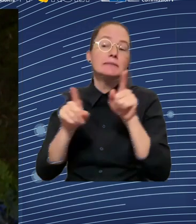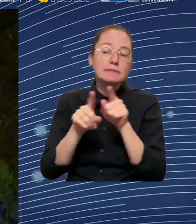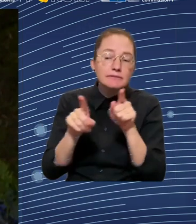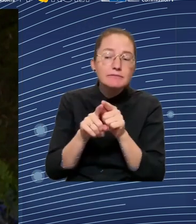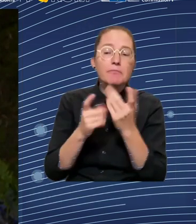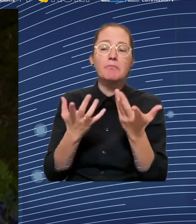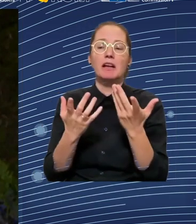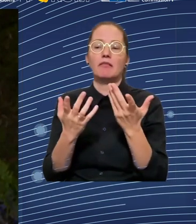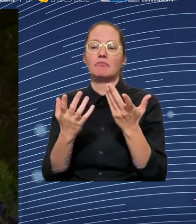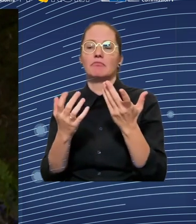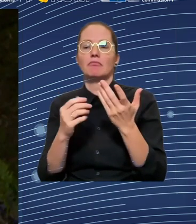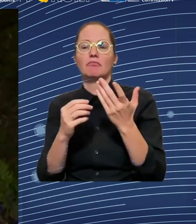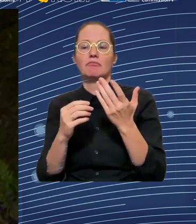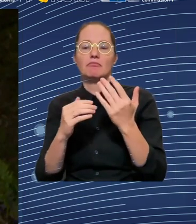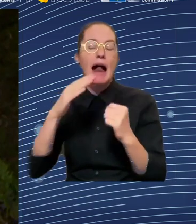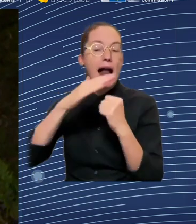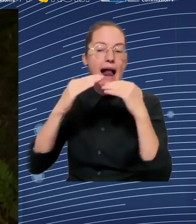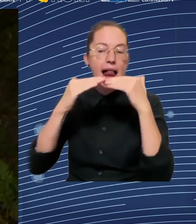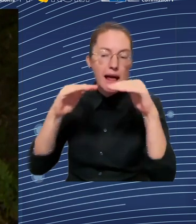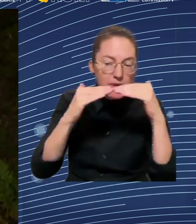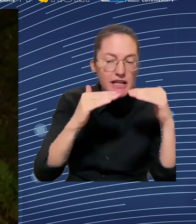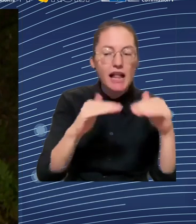a very particular angle and